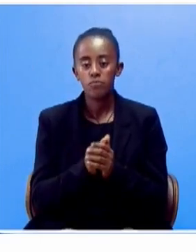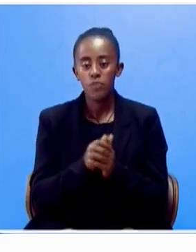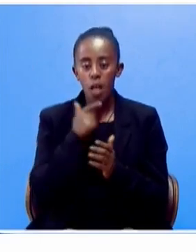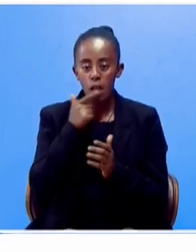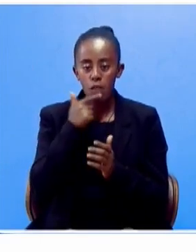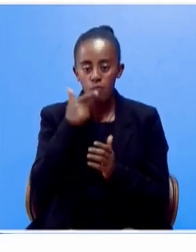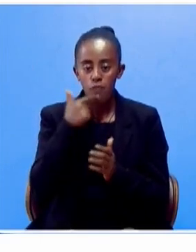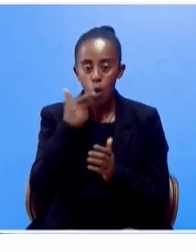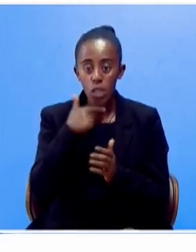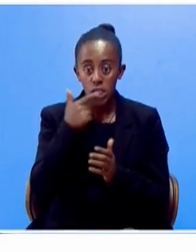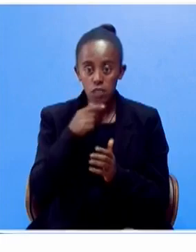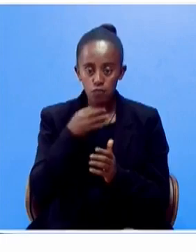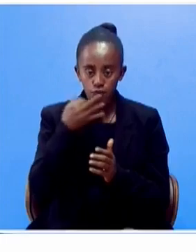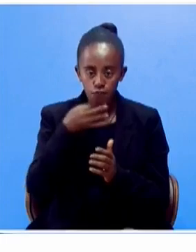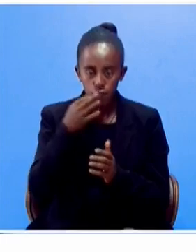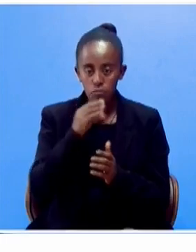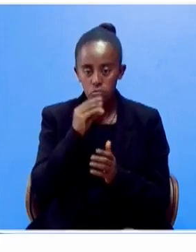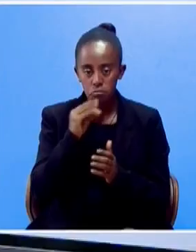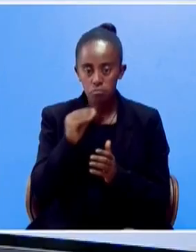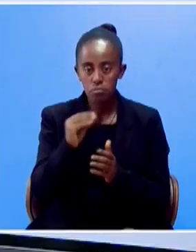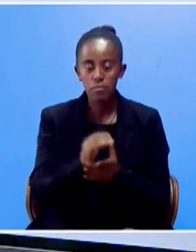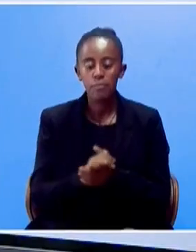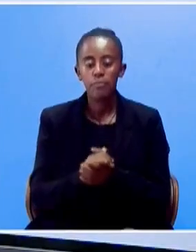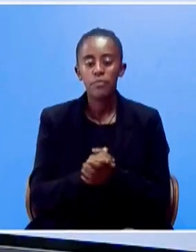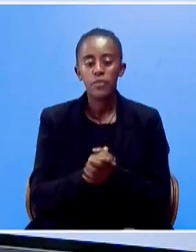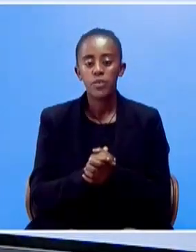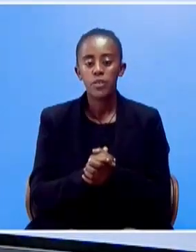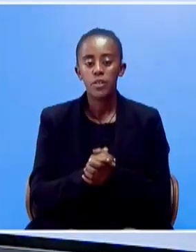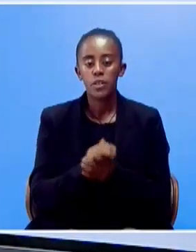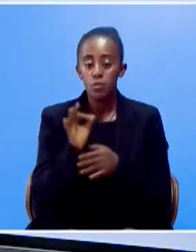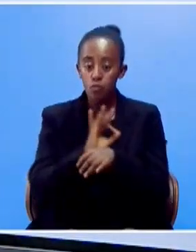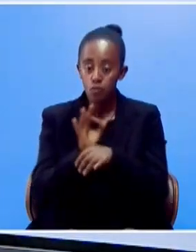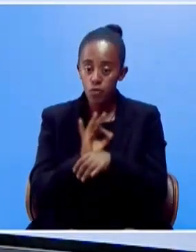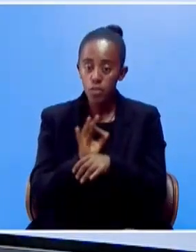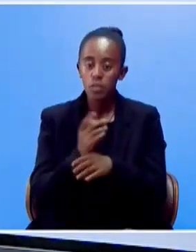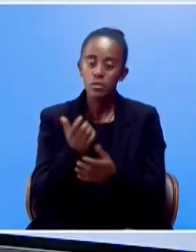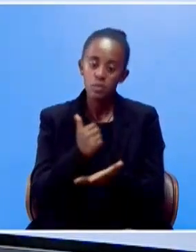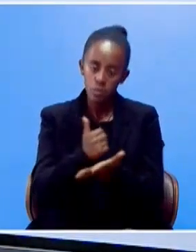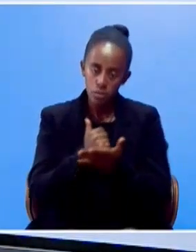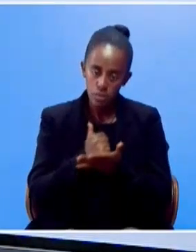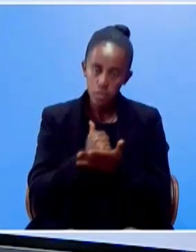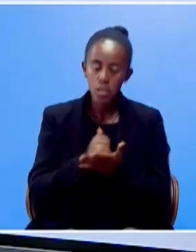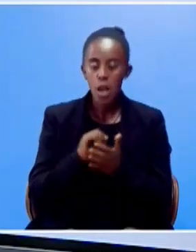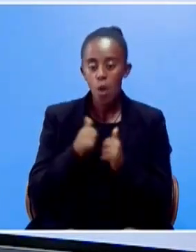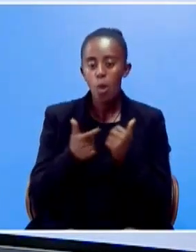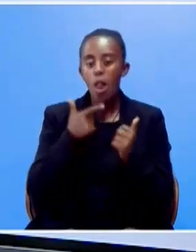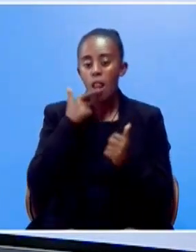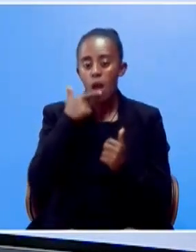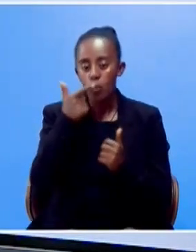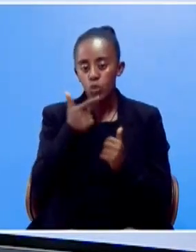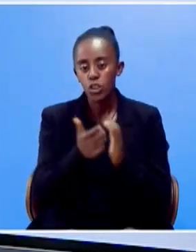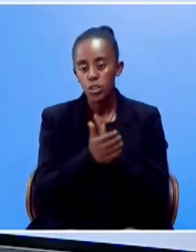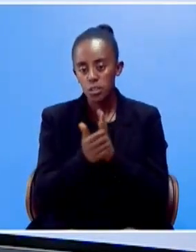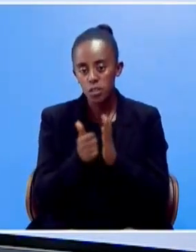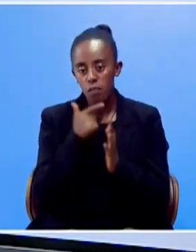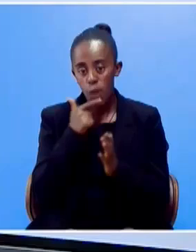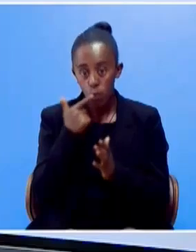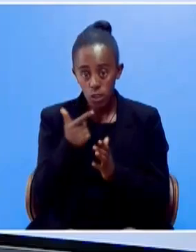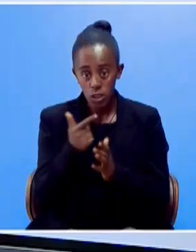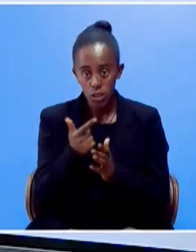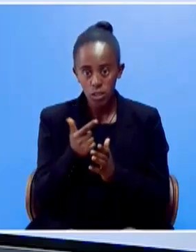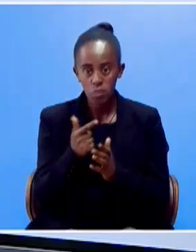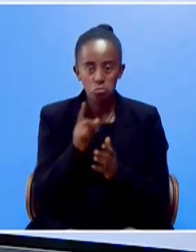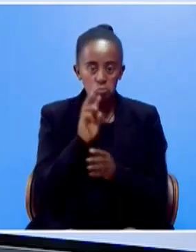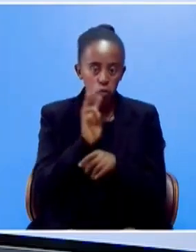okay? Look, movies help us develop our language fluency. For example, when you watch